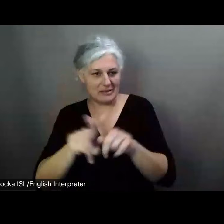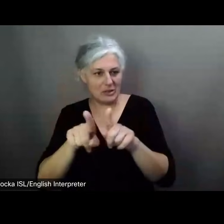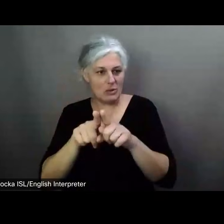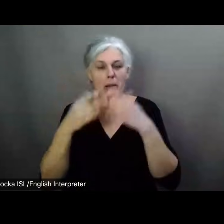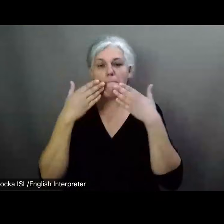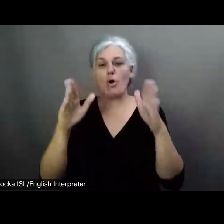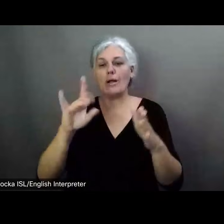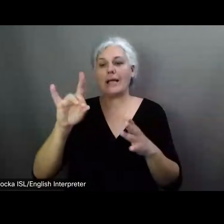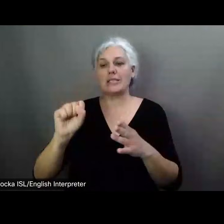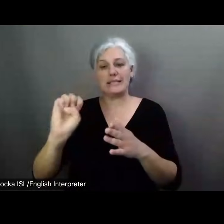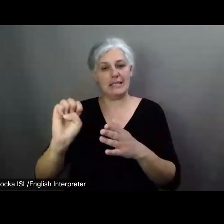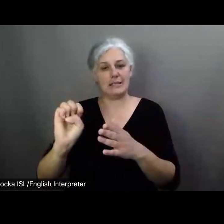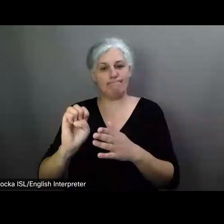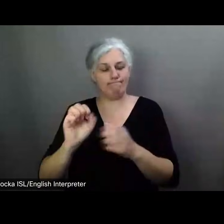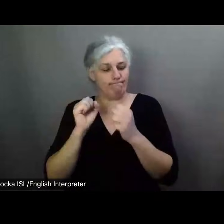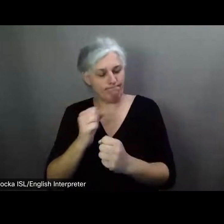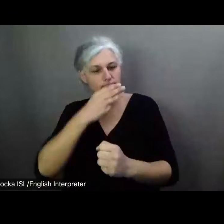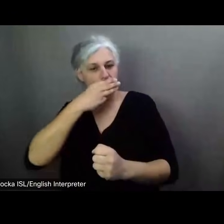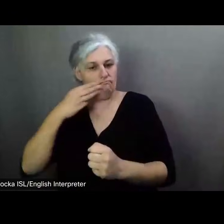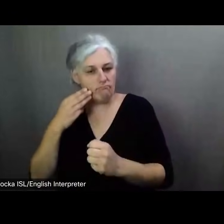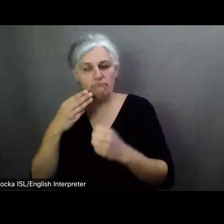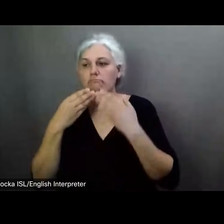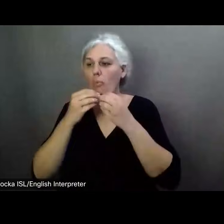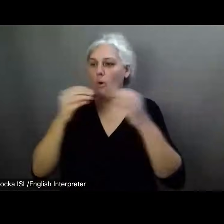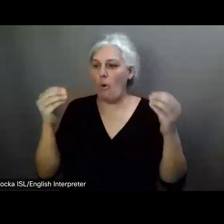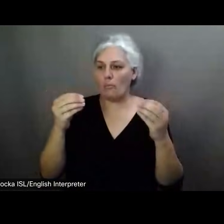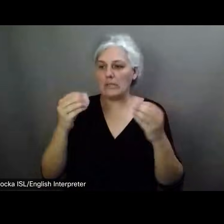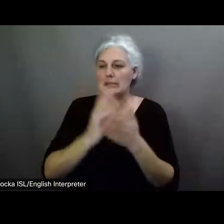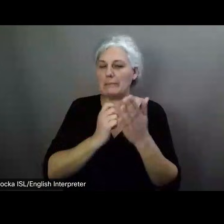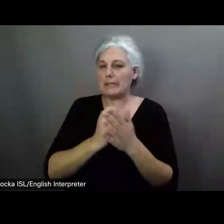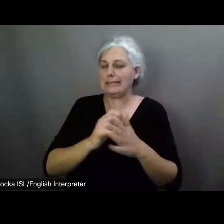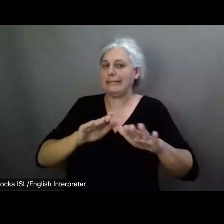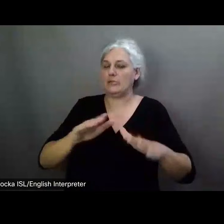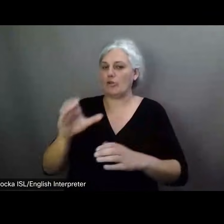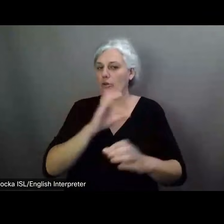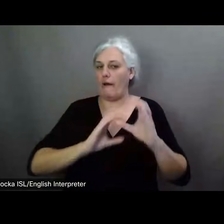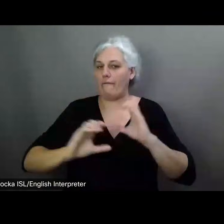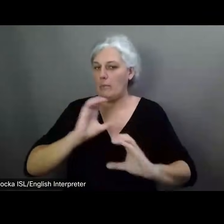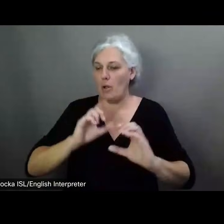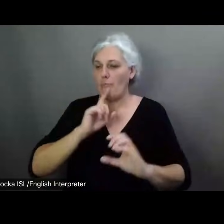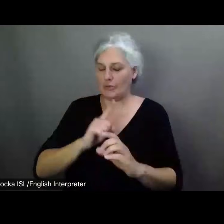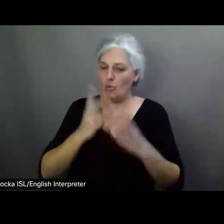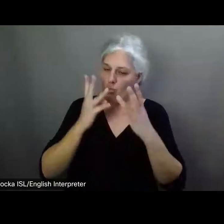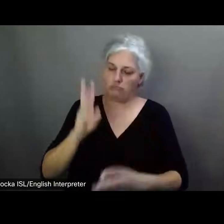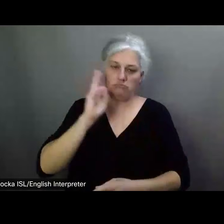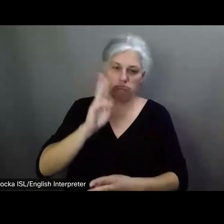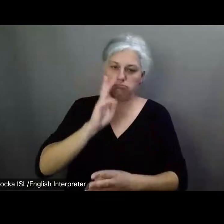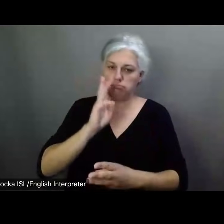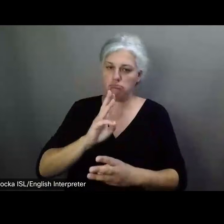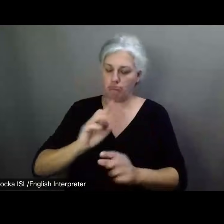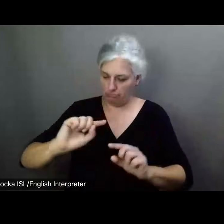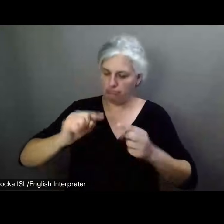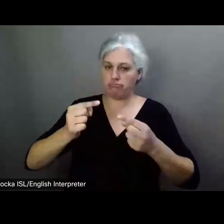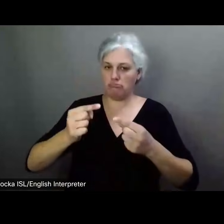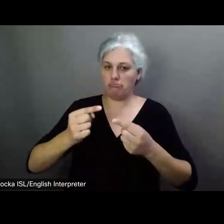is committed to openness, even when it's uncomfortable, and they were willing to confront some of what are perhaps